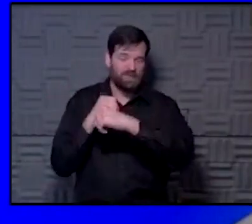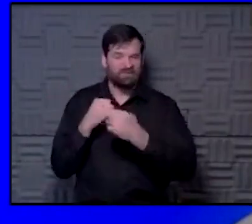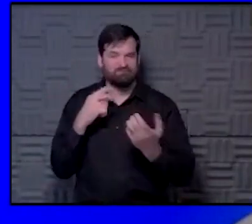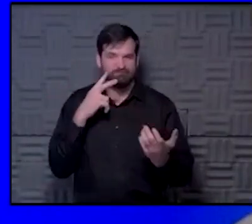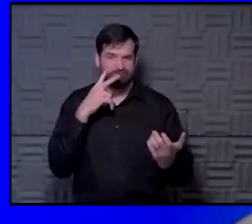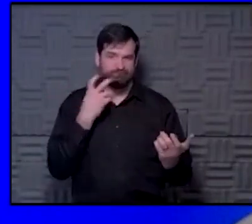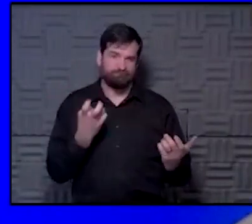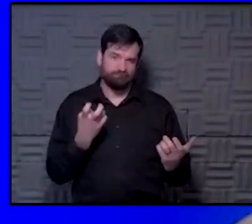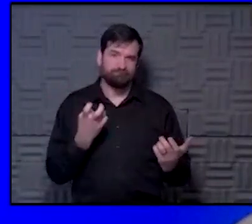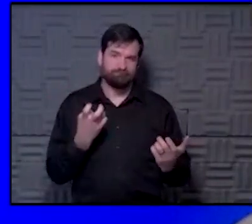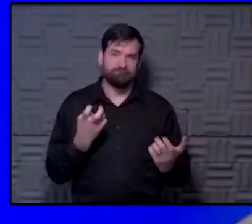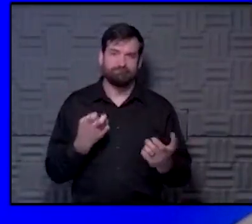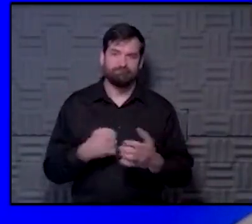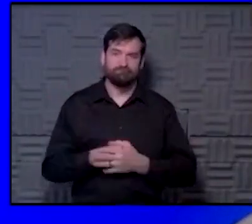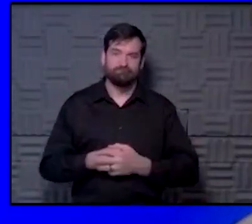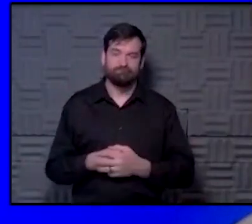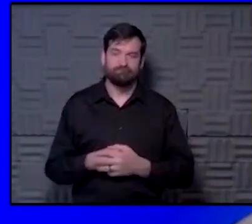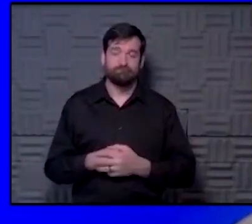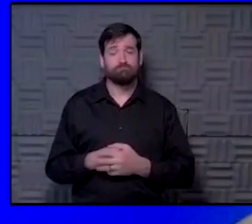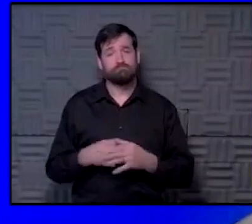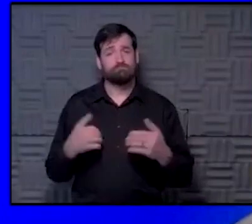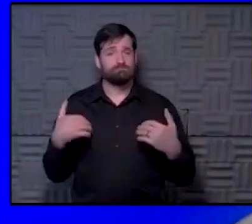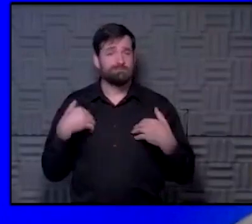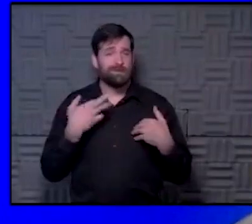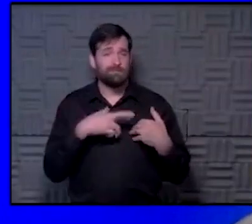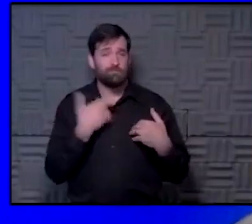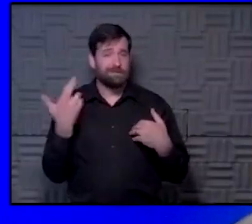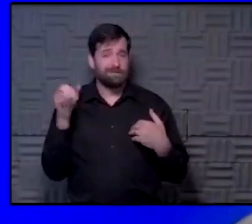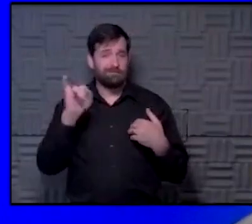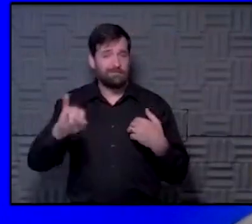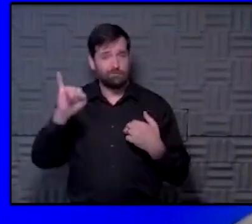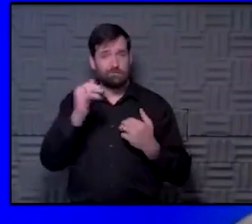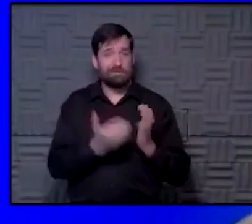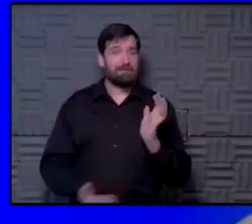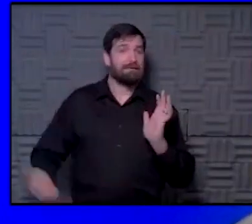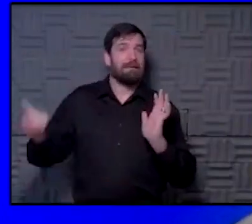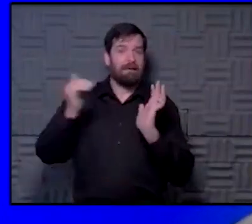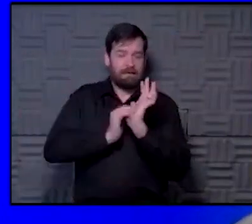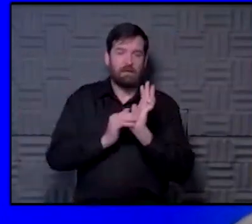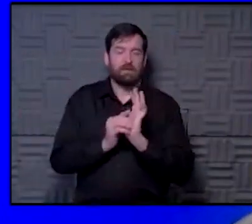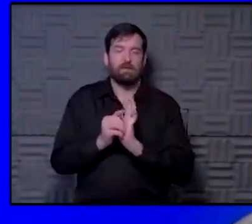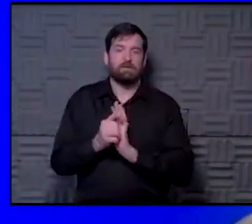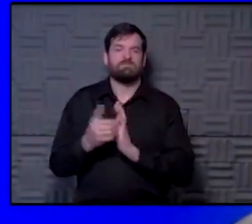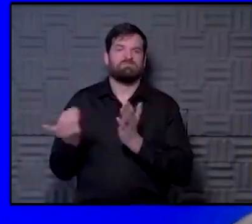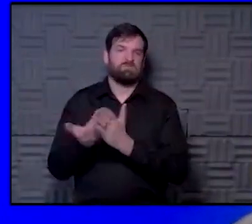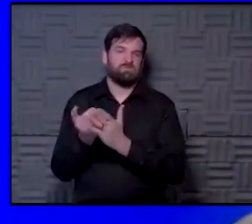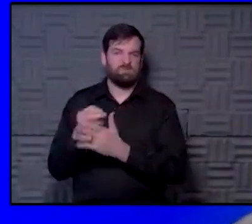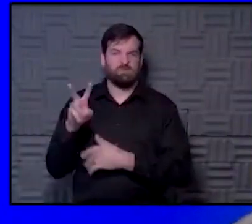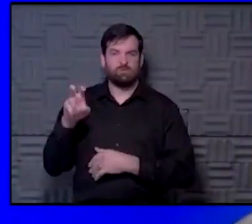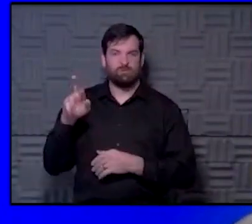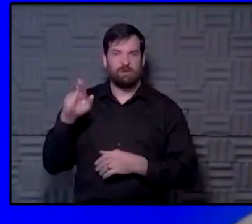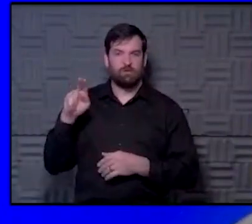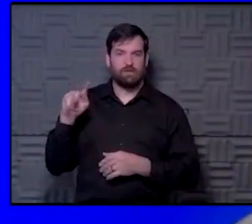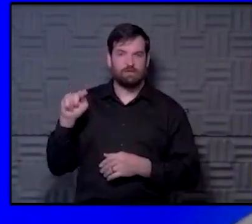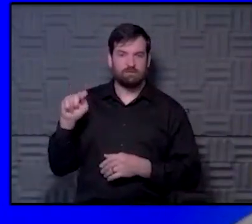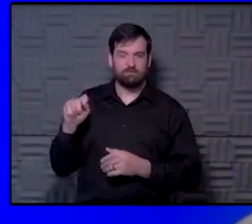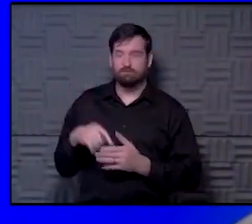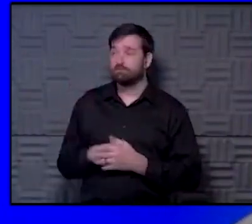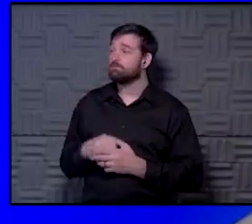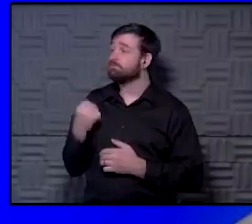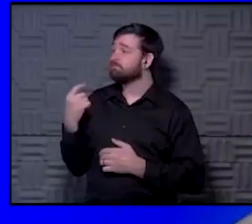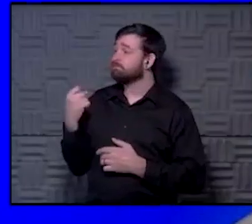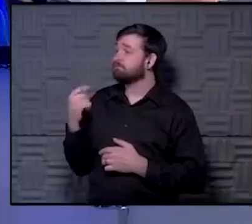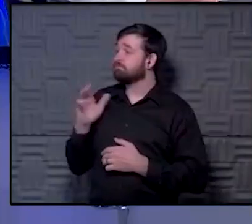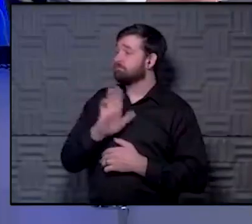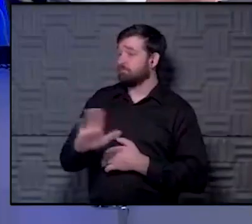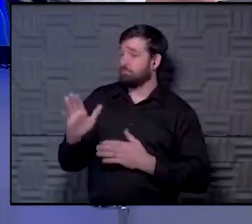certainly have that risk of getting reinfected with any one of these new circulating variants. And as far as what